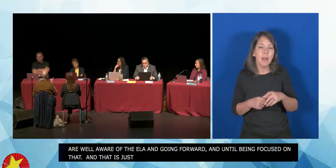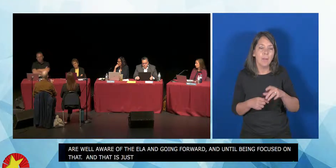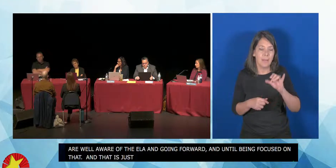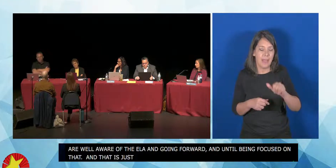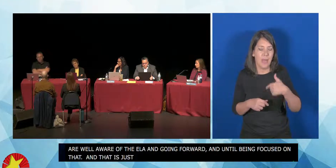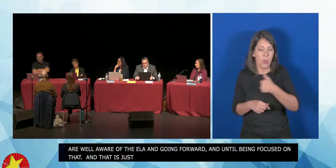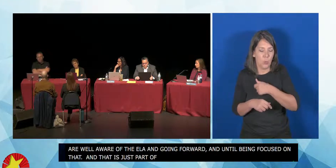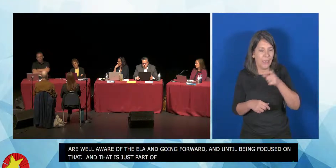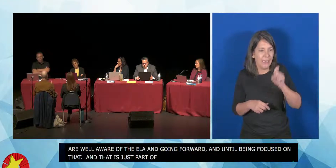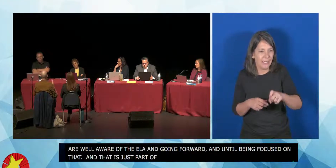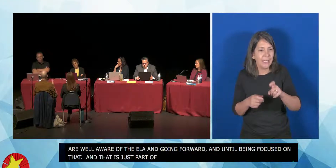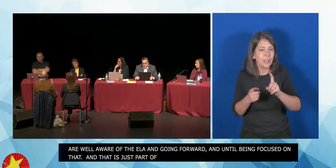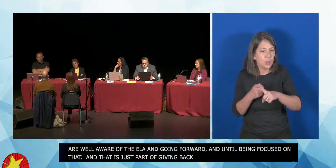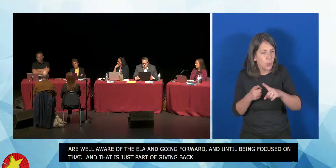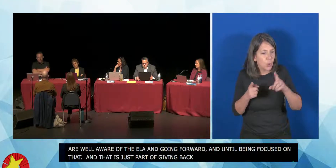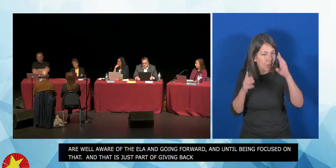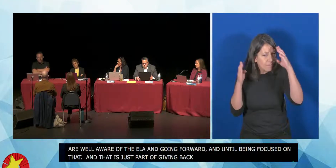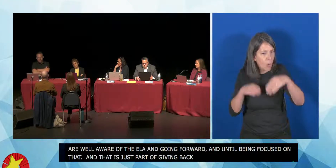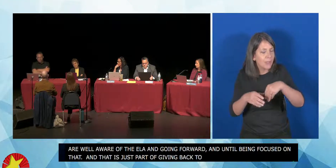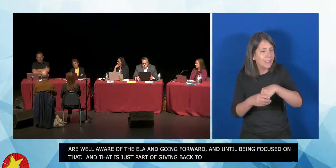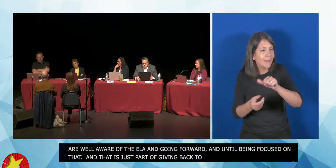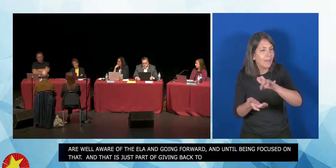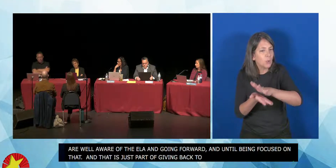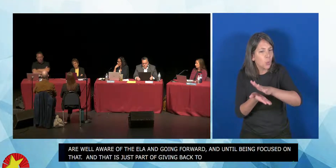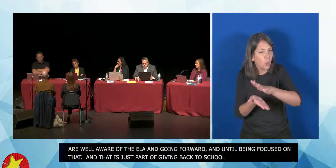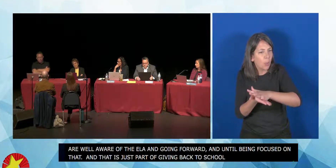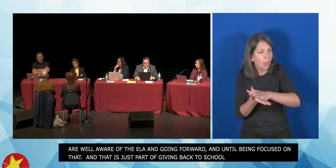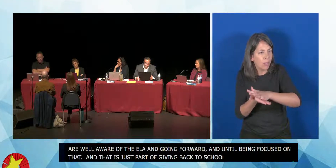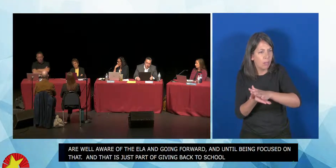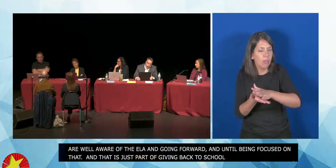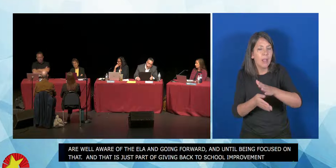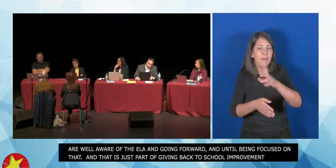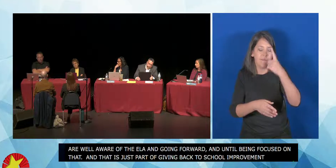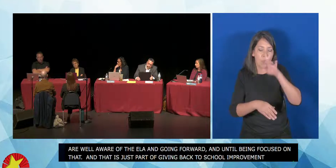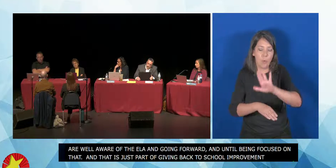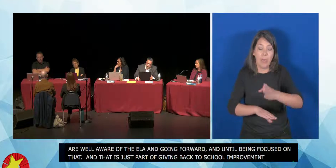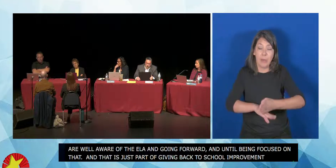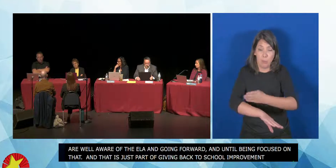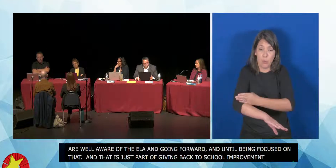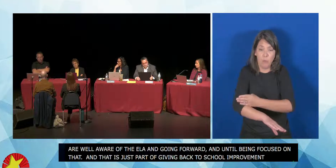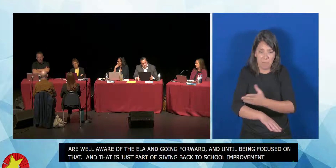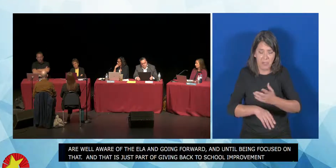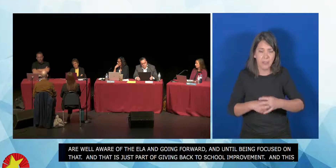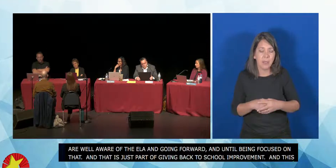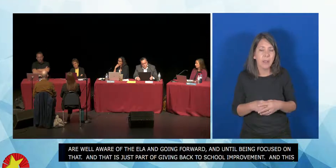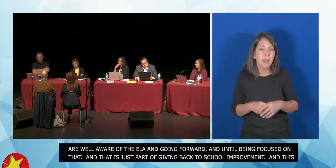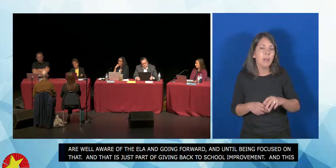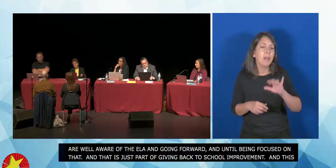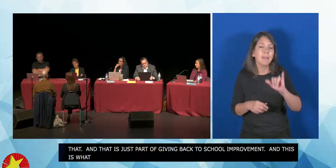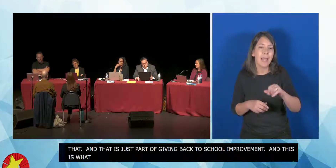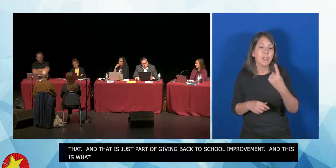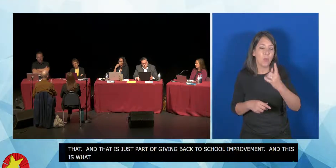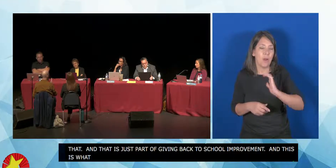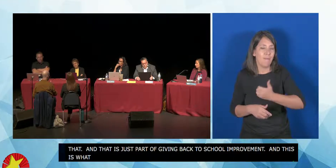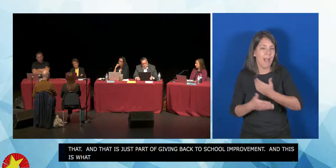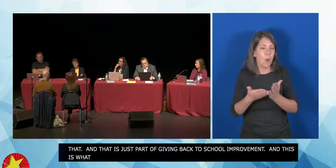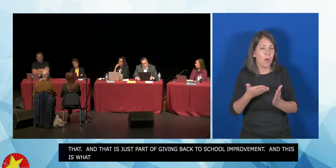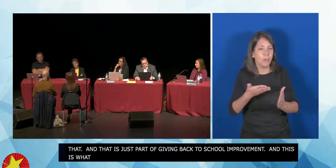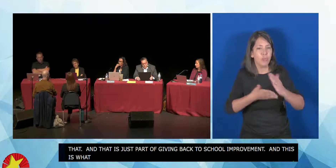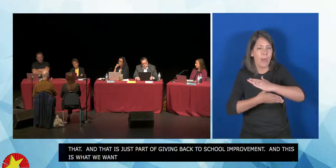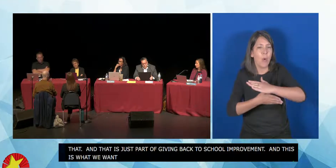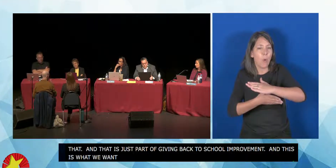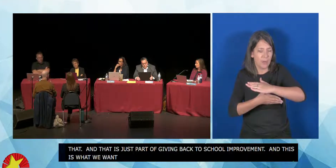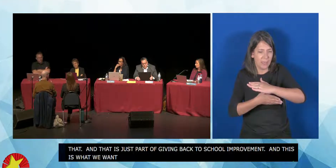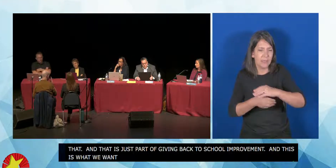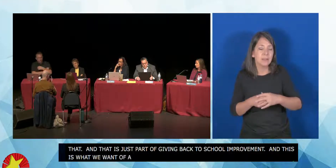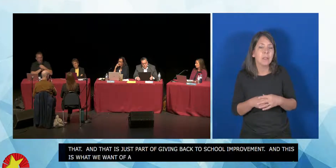school improvement. And this will be one of the priorities that